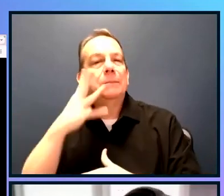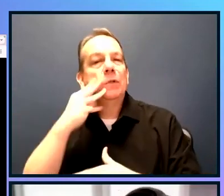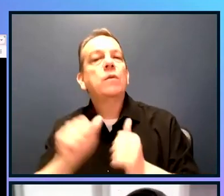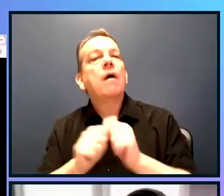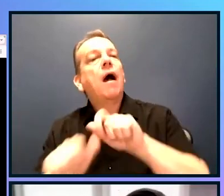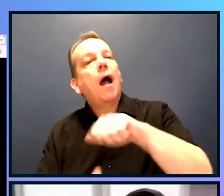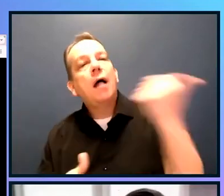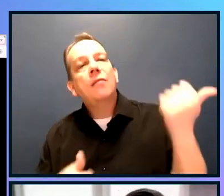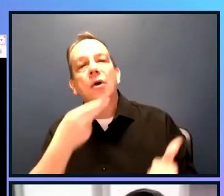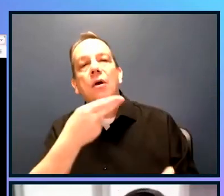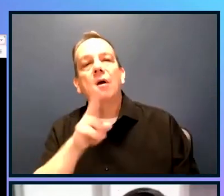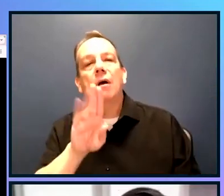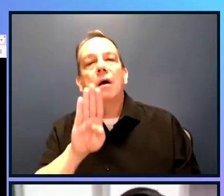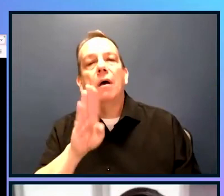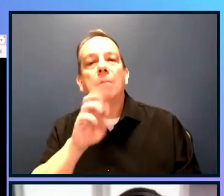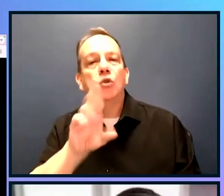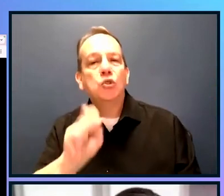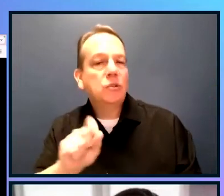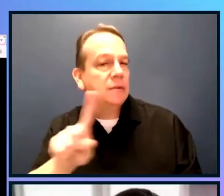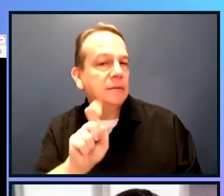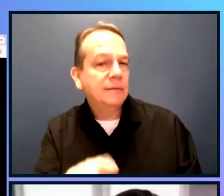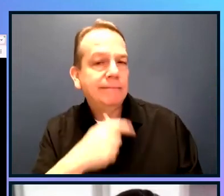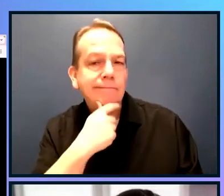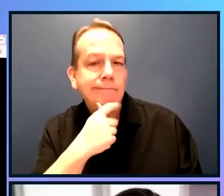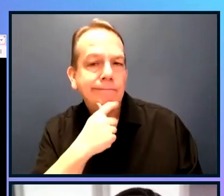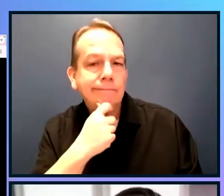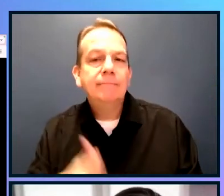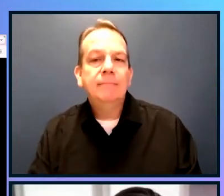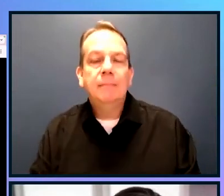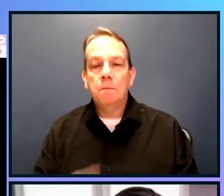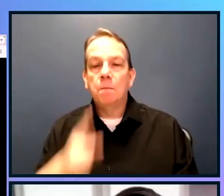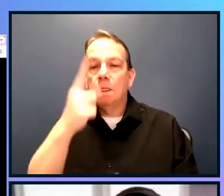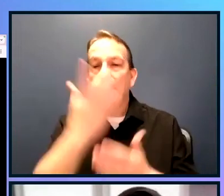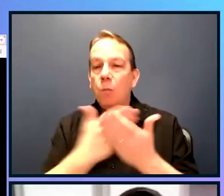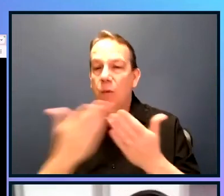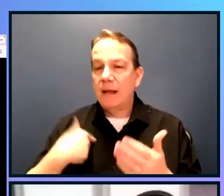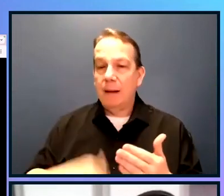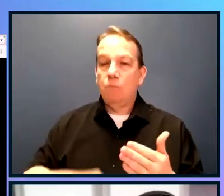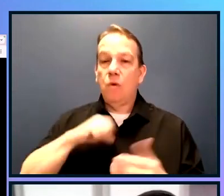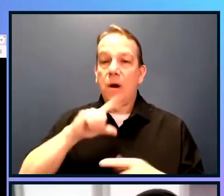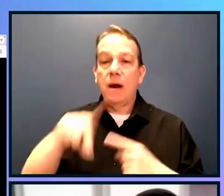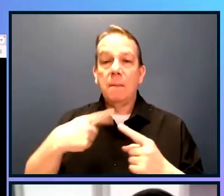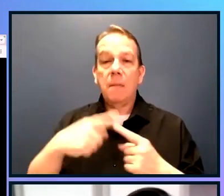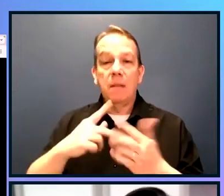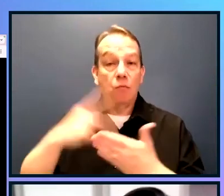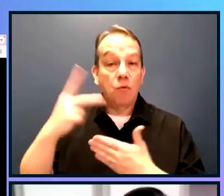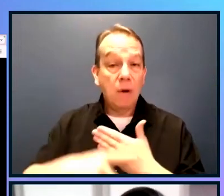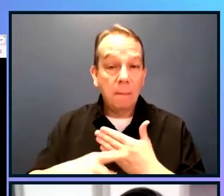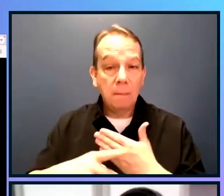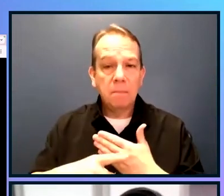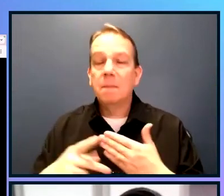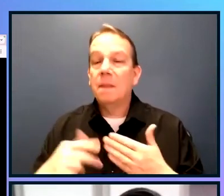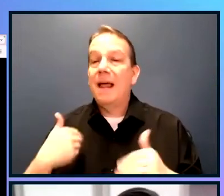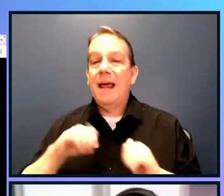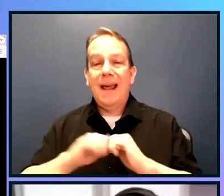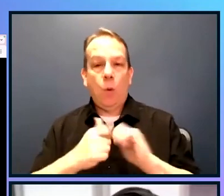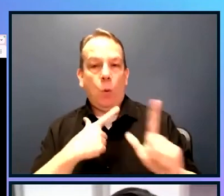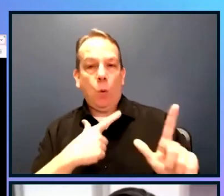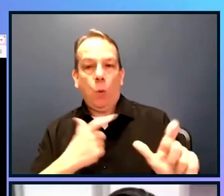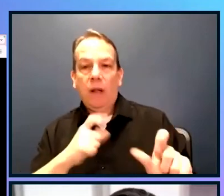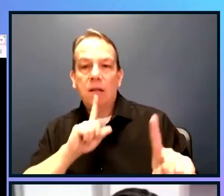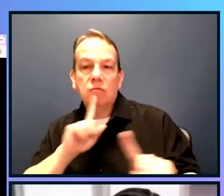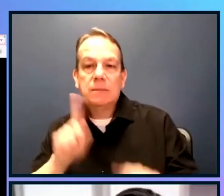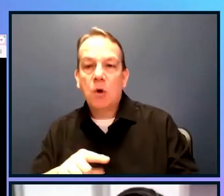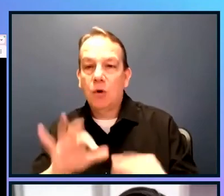needs of our customers. One thing I'm proud of this program is how quickly we responded to feedback.